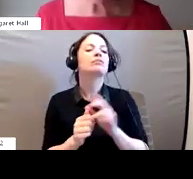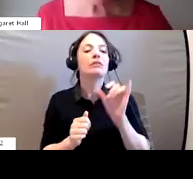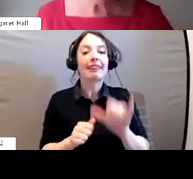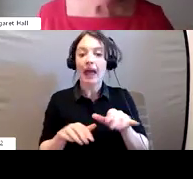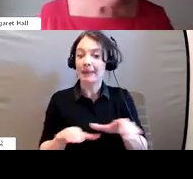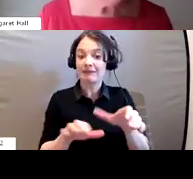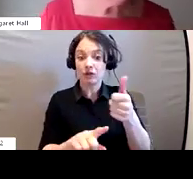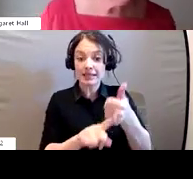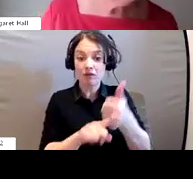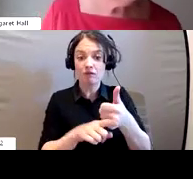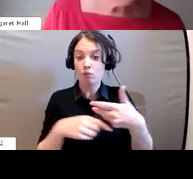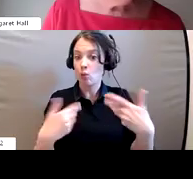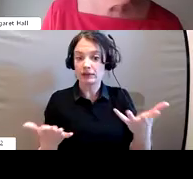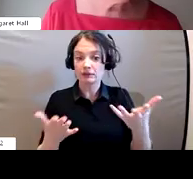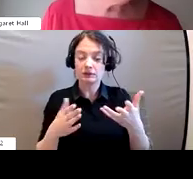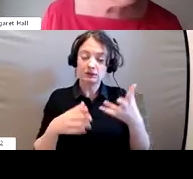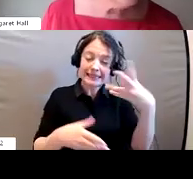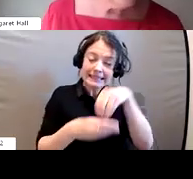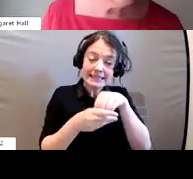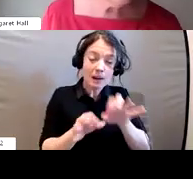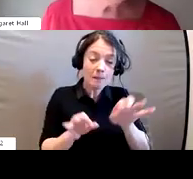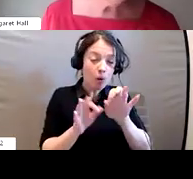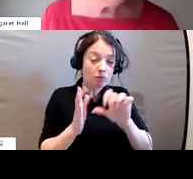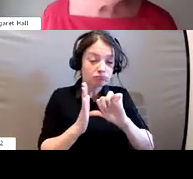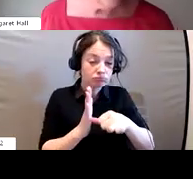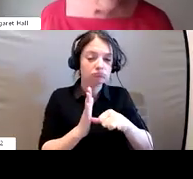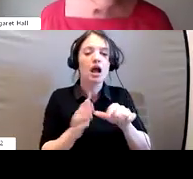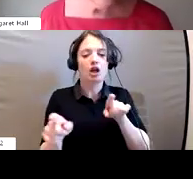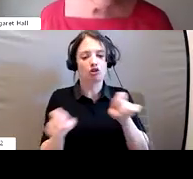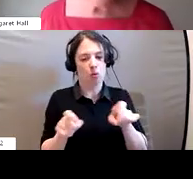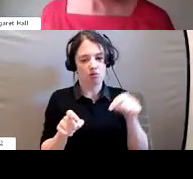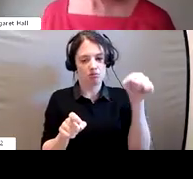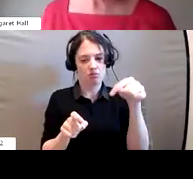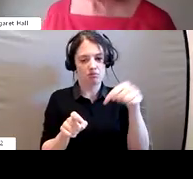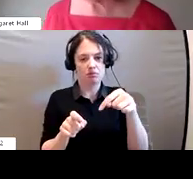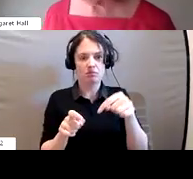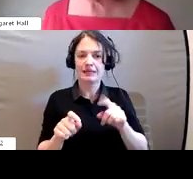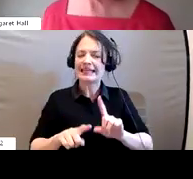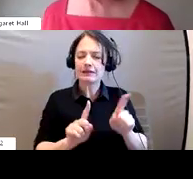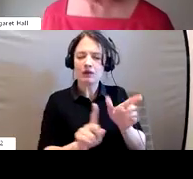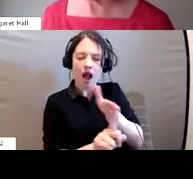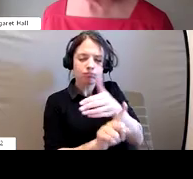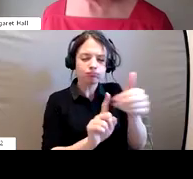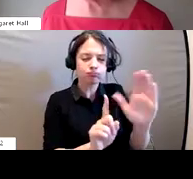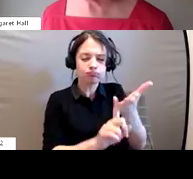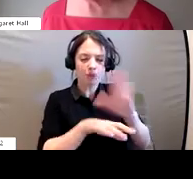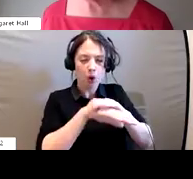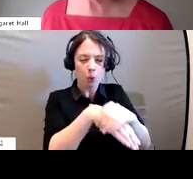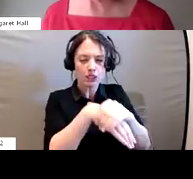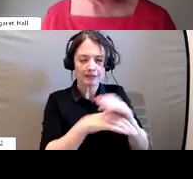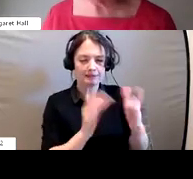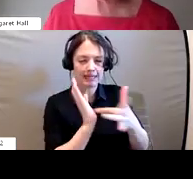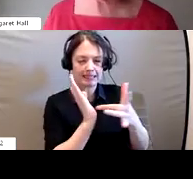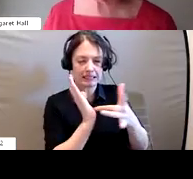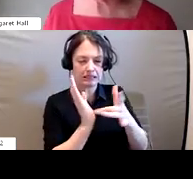is that control through coercive techniques of various kinds, rather than the techniques themselves.